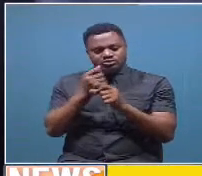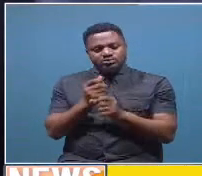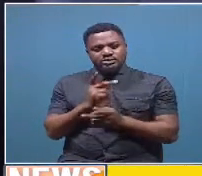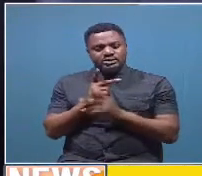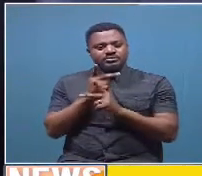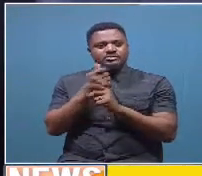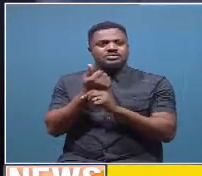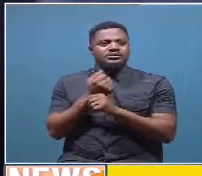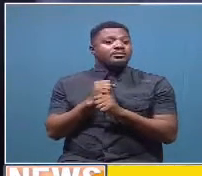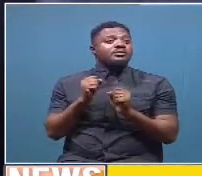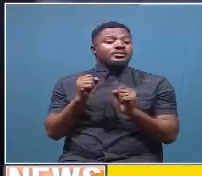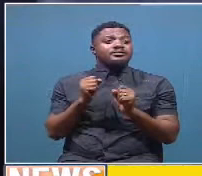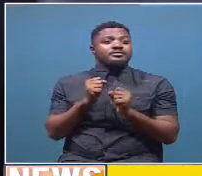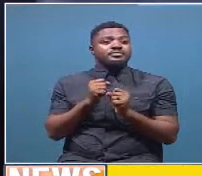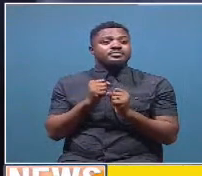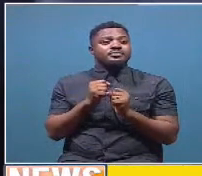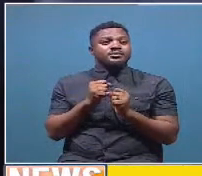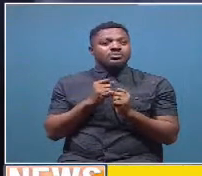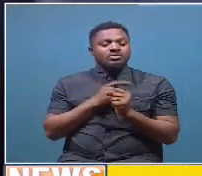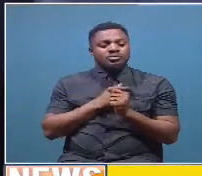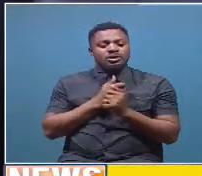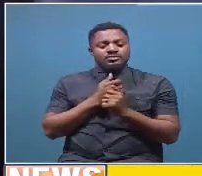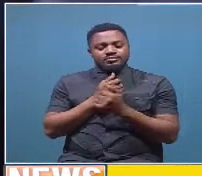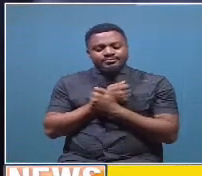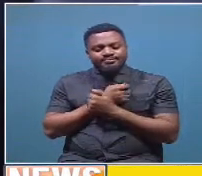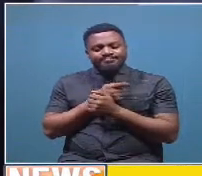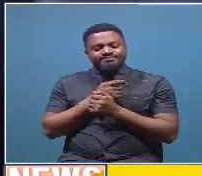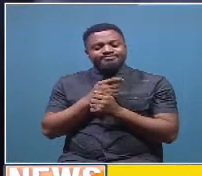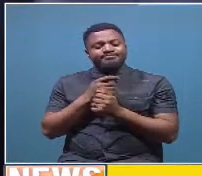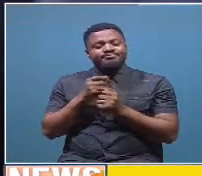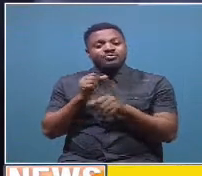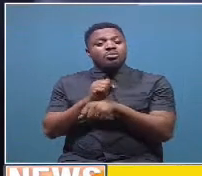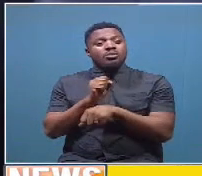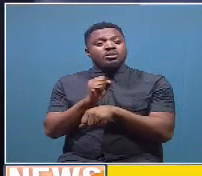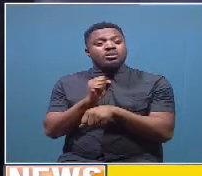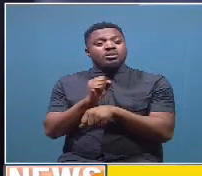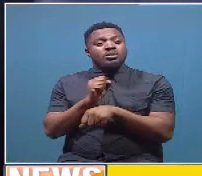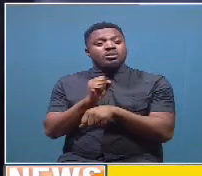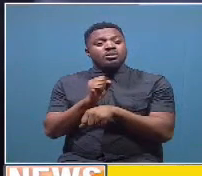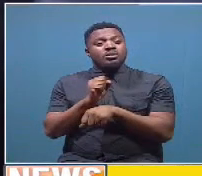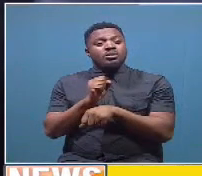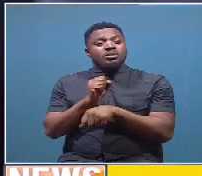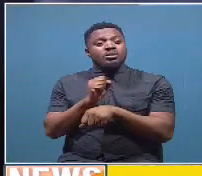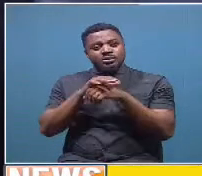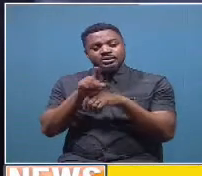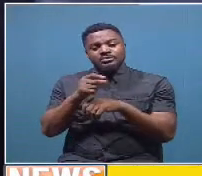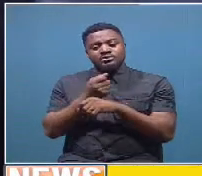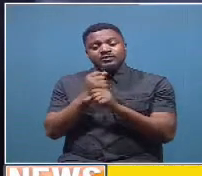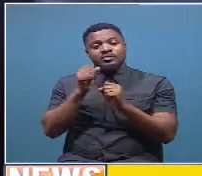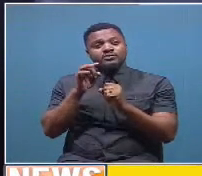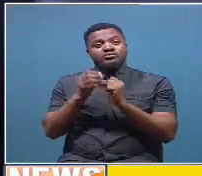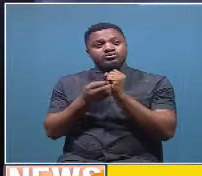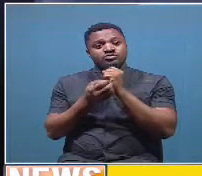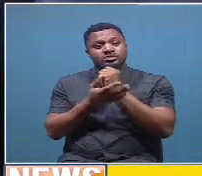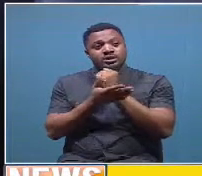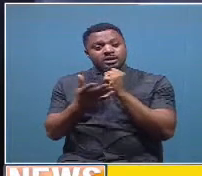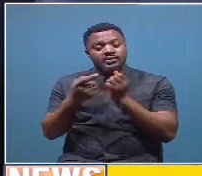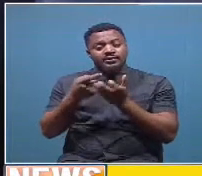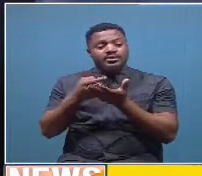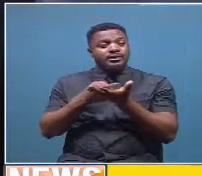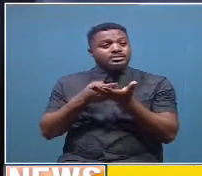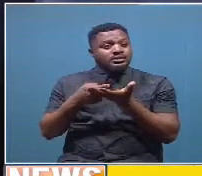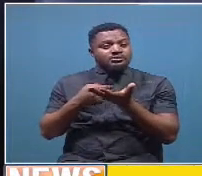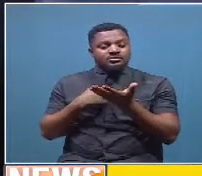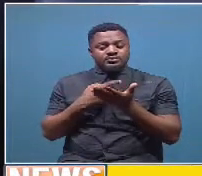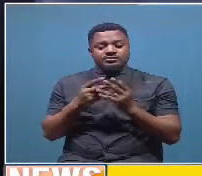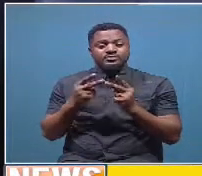this terrain that we love to go to. So I think that we took it seriously, and the discussions, I am